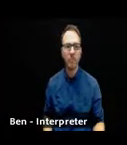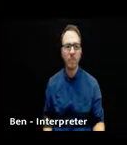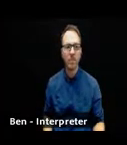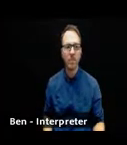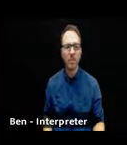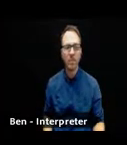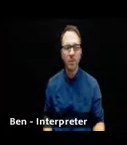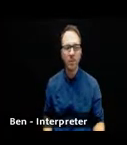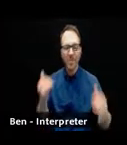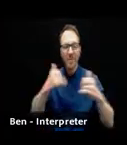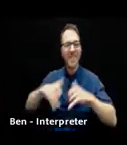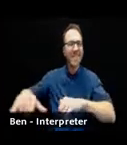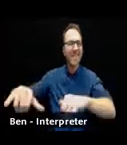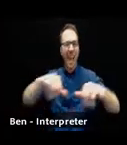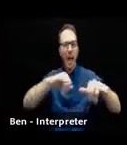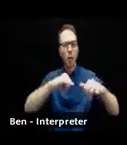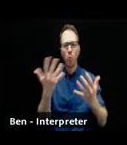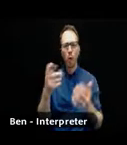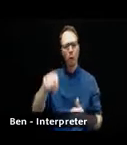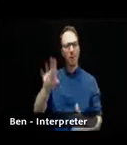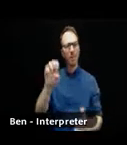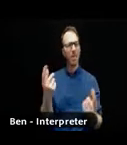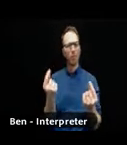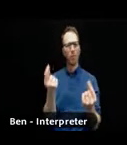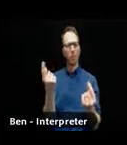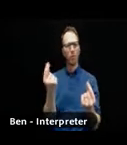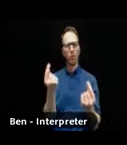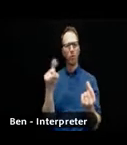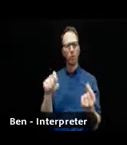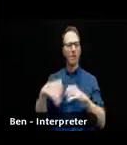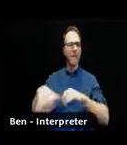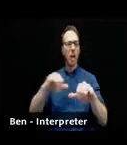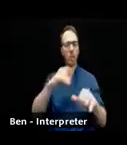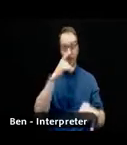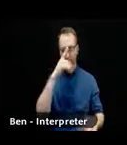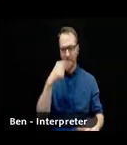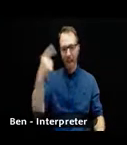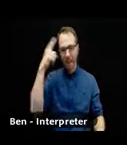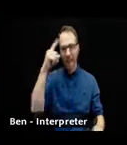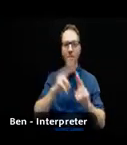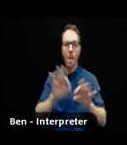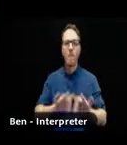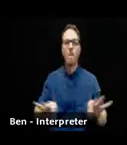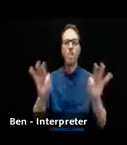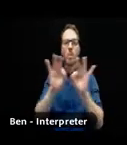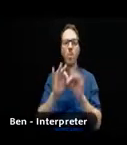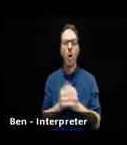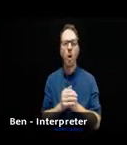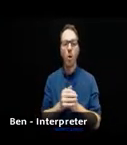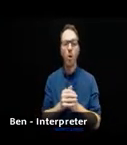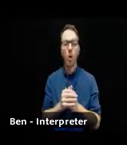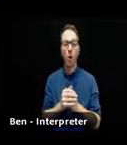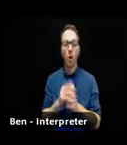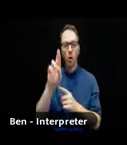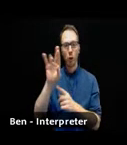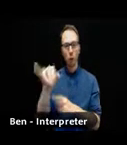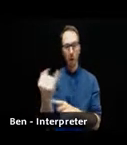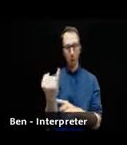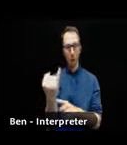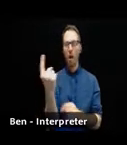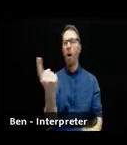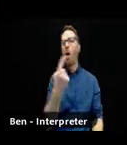so standards, what should they be? You know, I think it's really important that restorative justice should always,